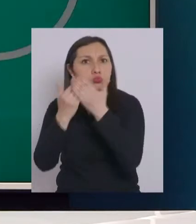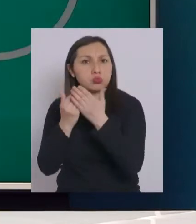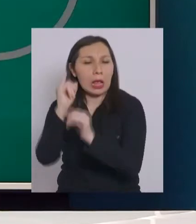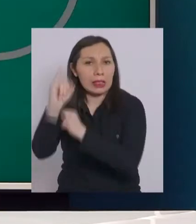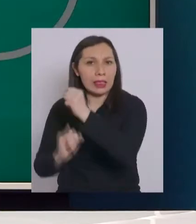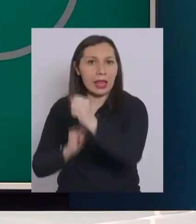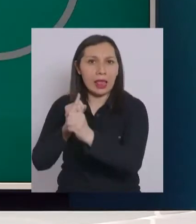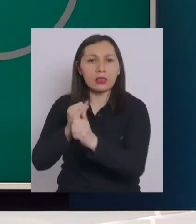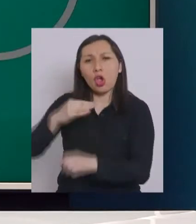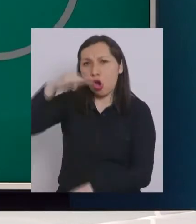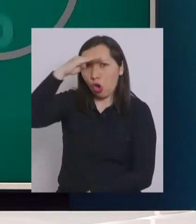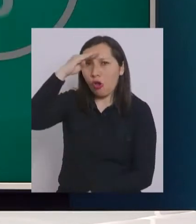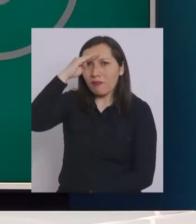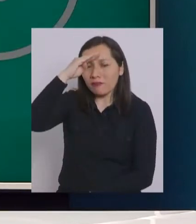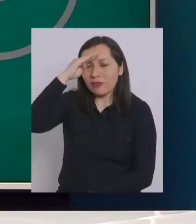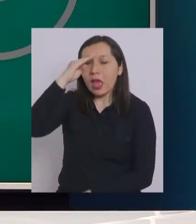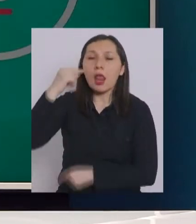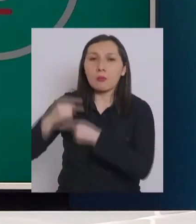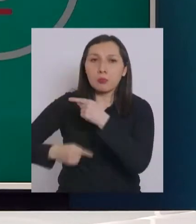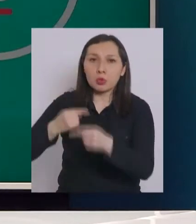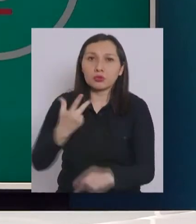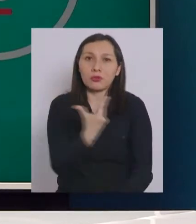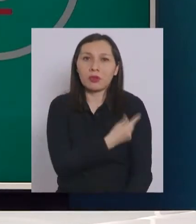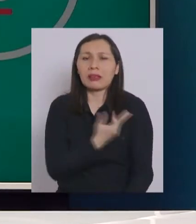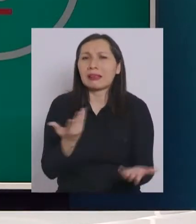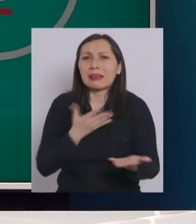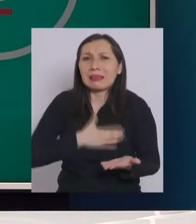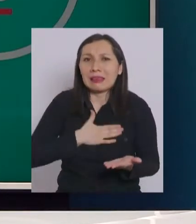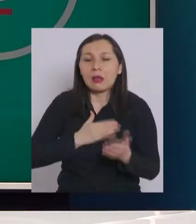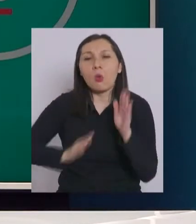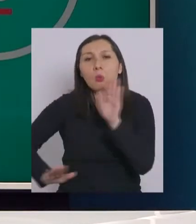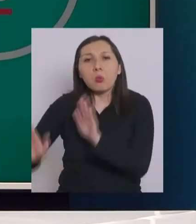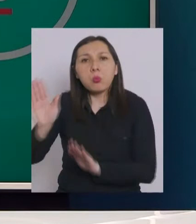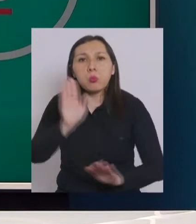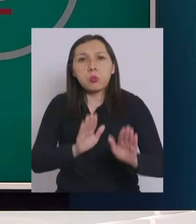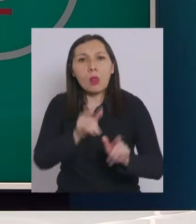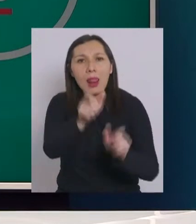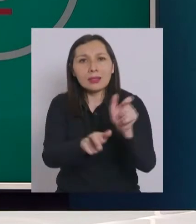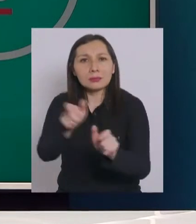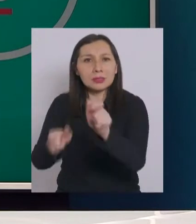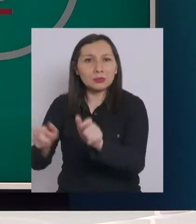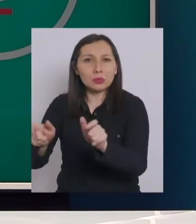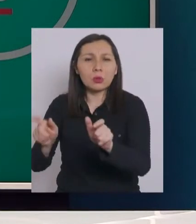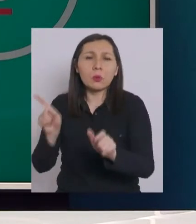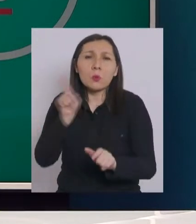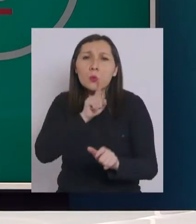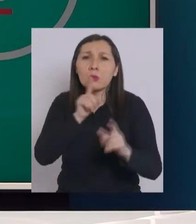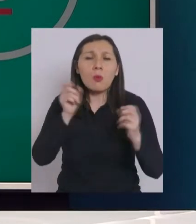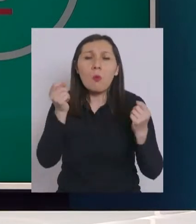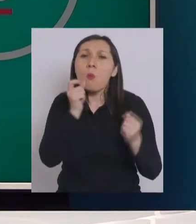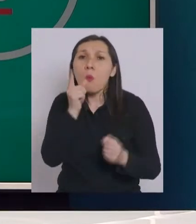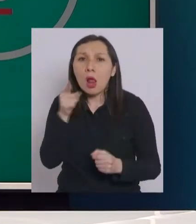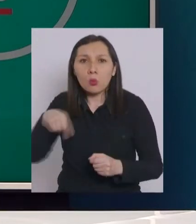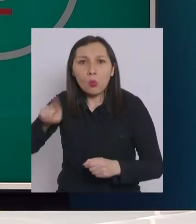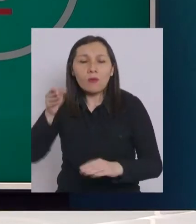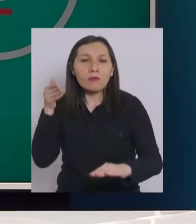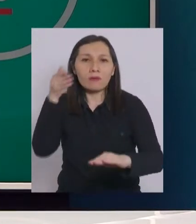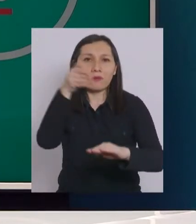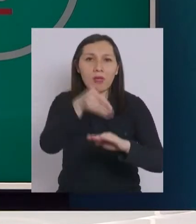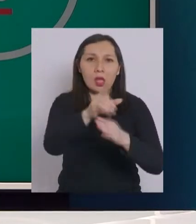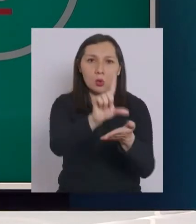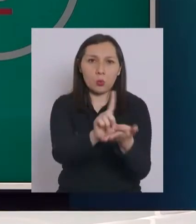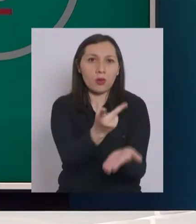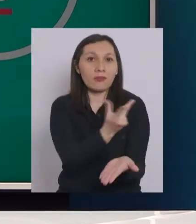international scientific journals. And you have to trust this vaccination process that aims to protect the population, and finally,